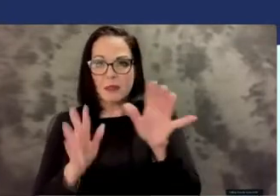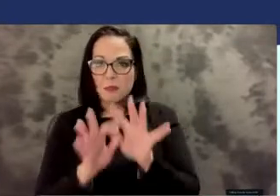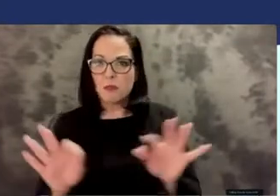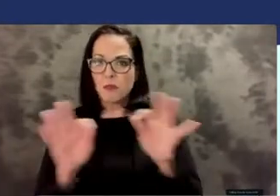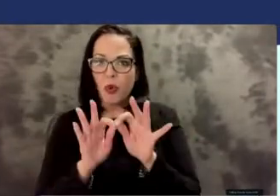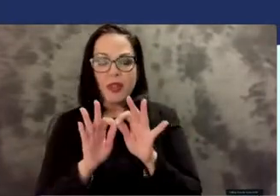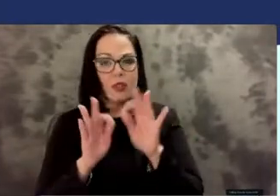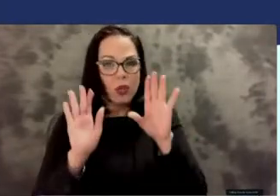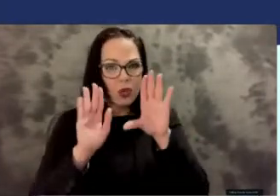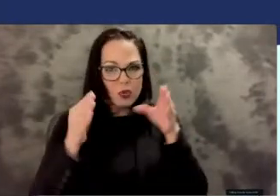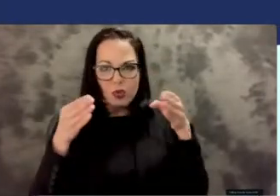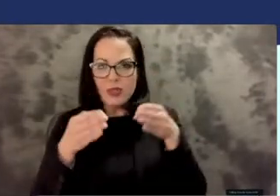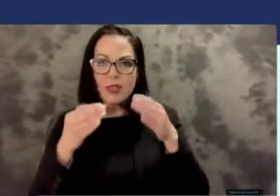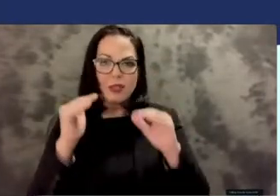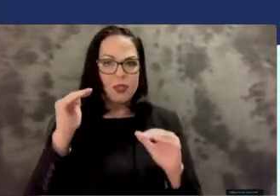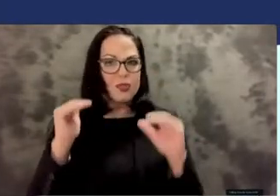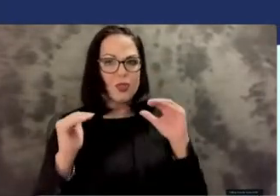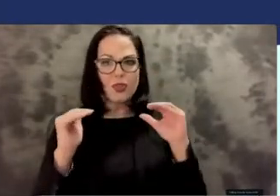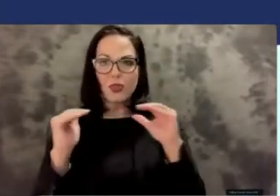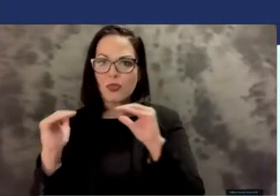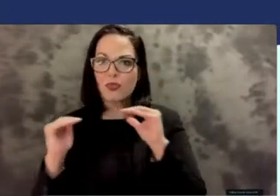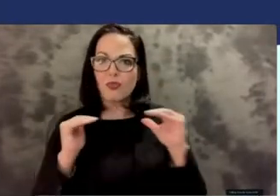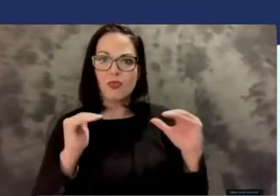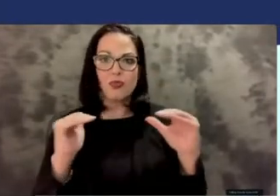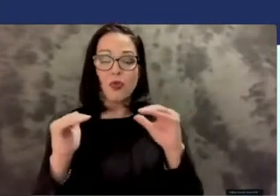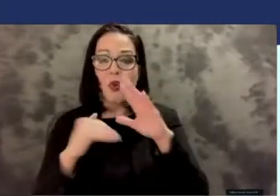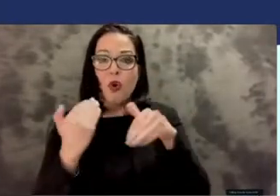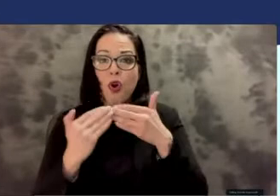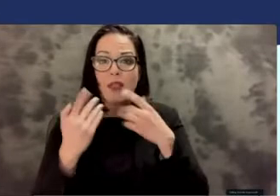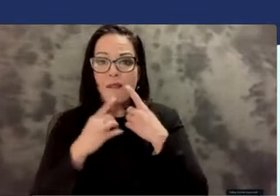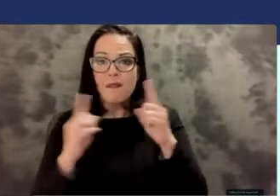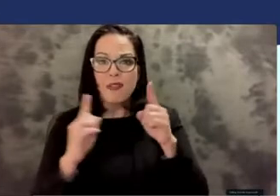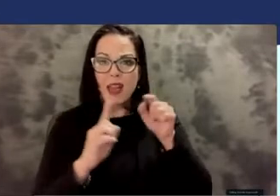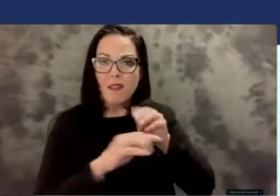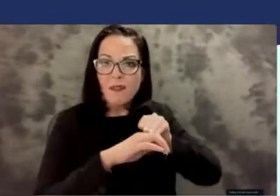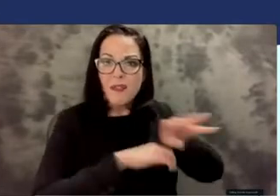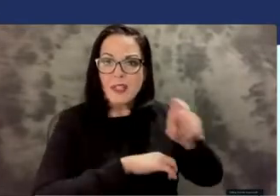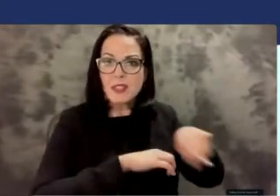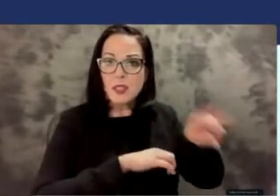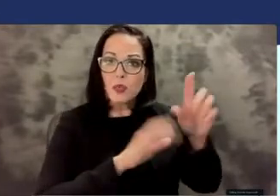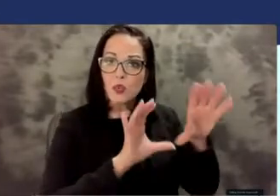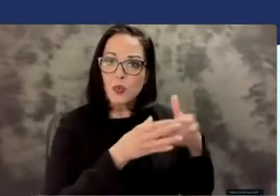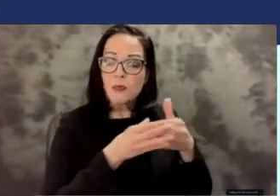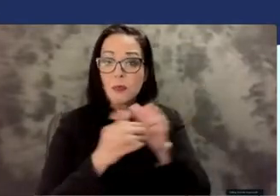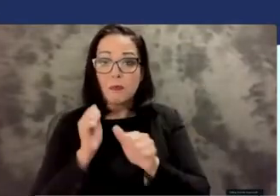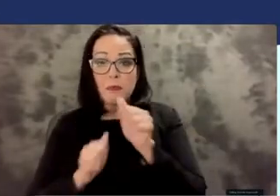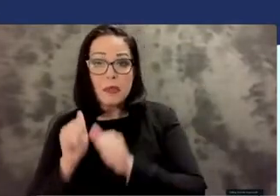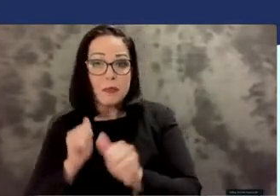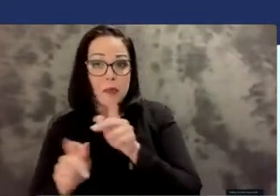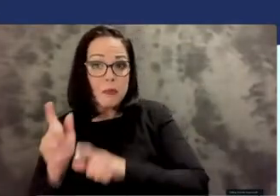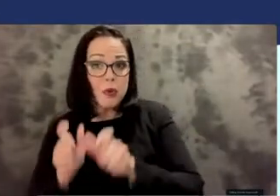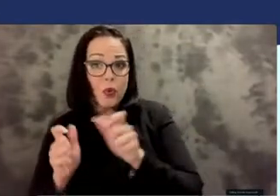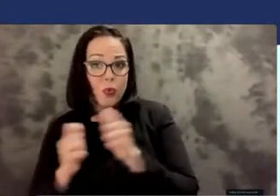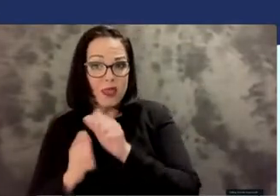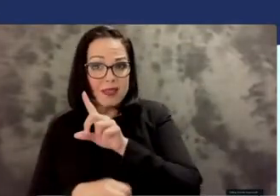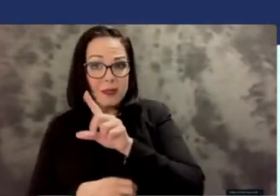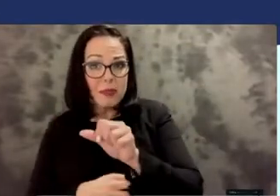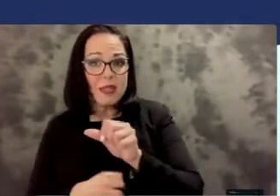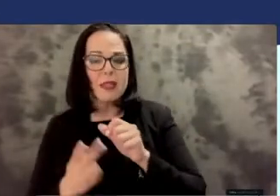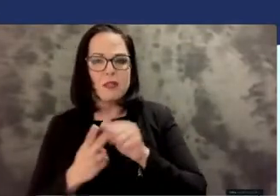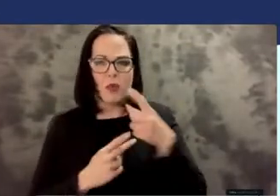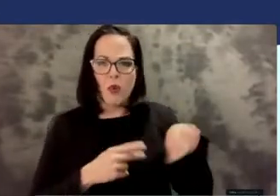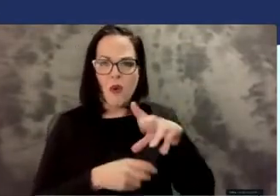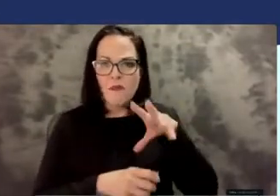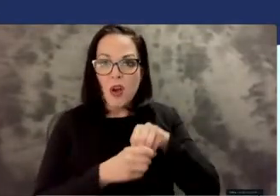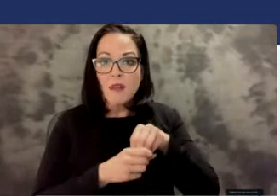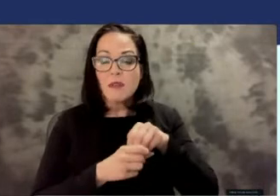equity across all of the most affected groups. People with disabilities, those who are justice involved, older adults, our